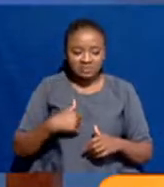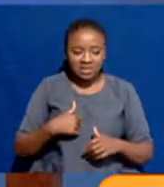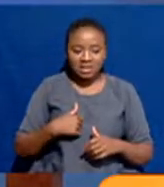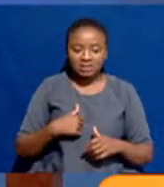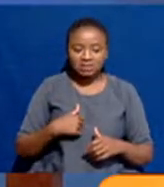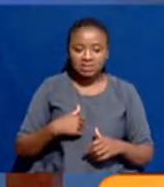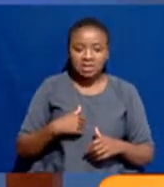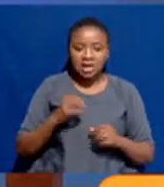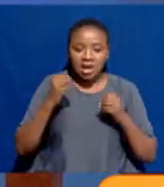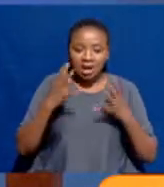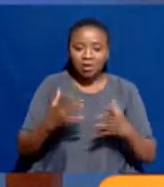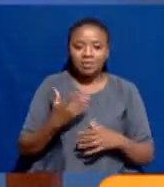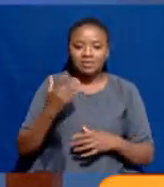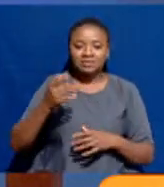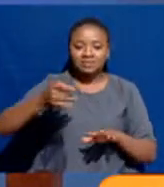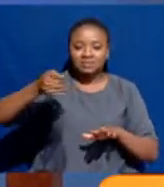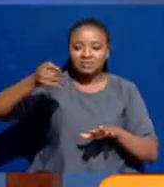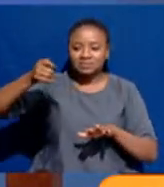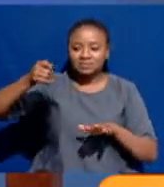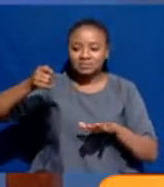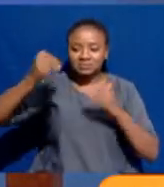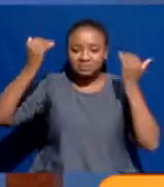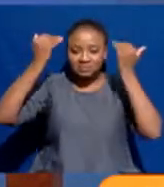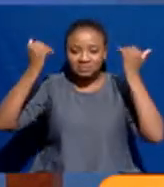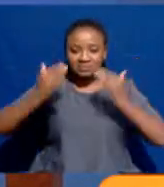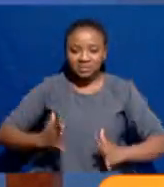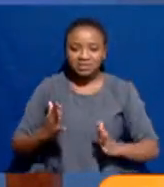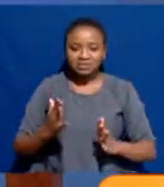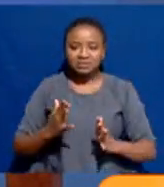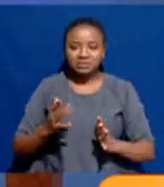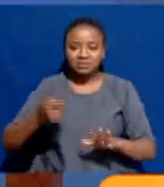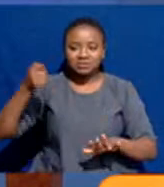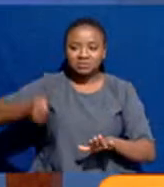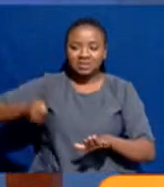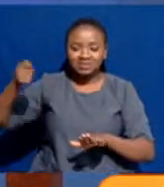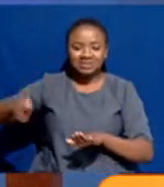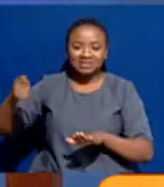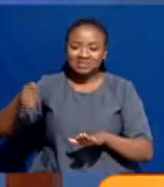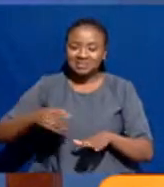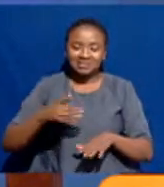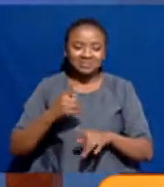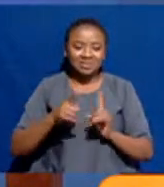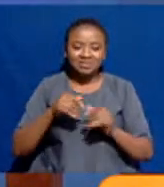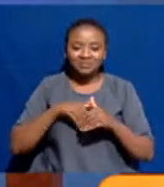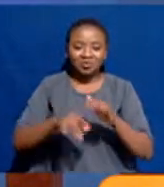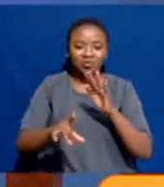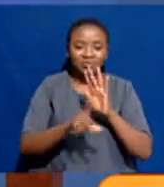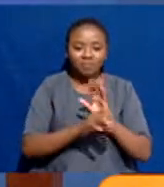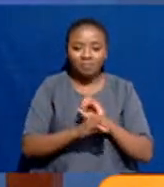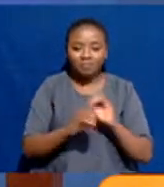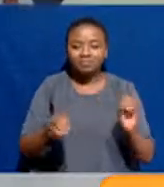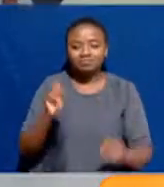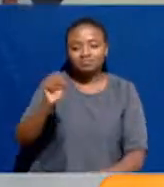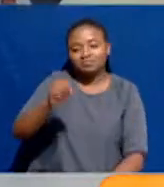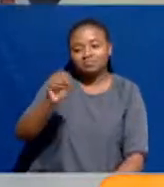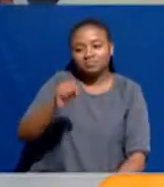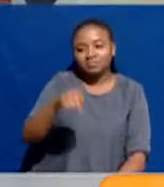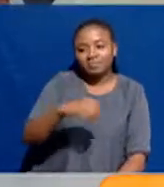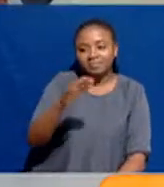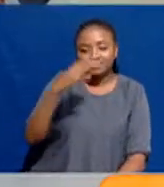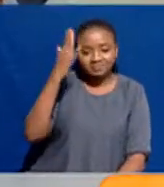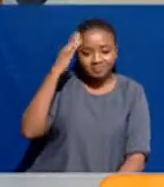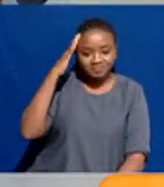how much judges are taking to give judgments. And I'm a witness to that. But where do you take them? Yeah, no, you know,